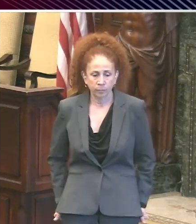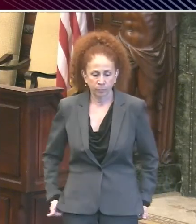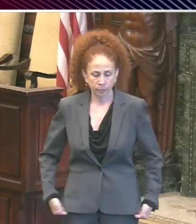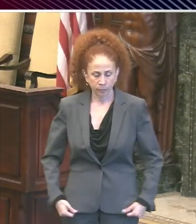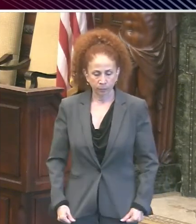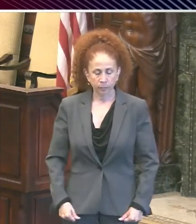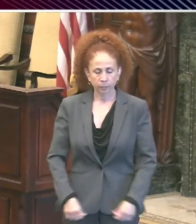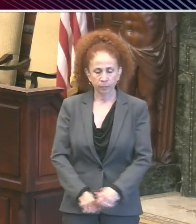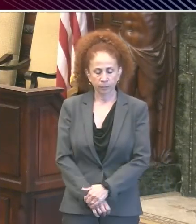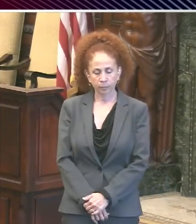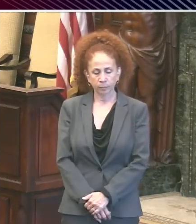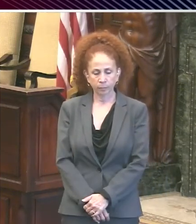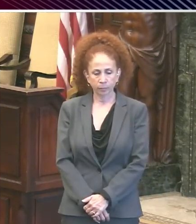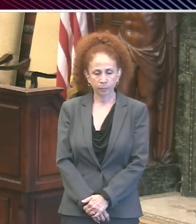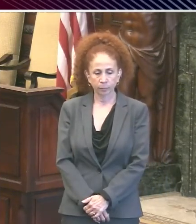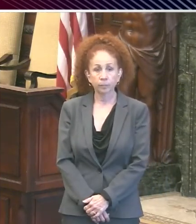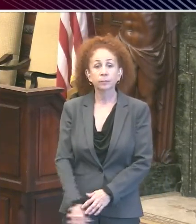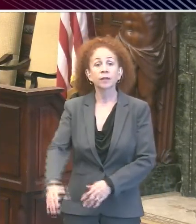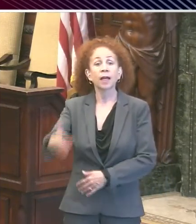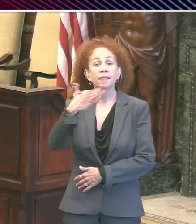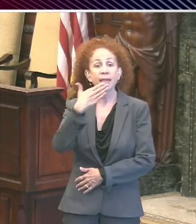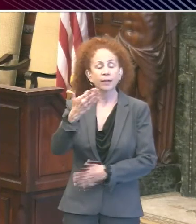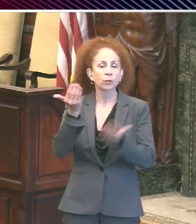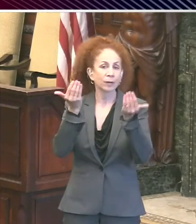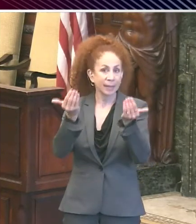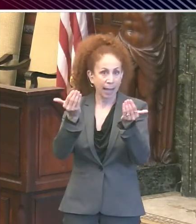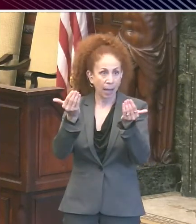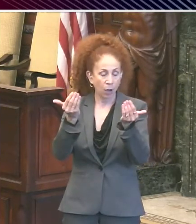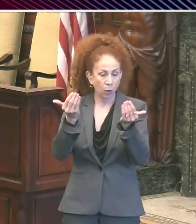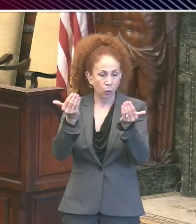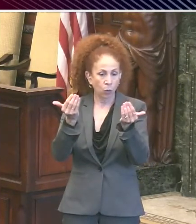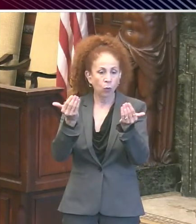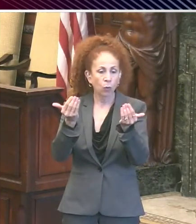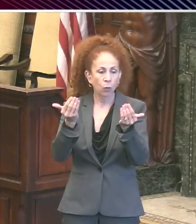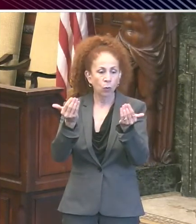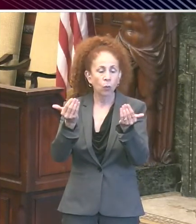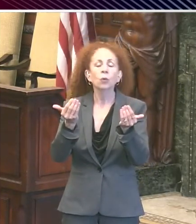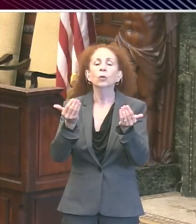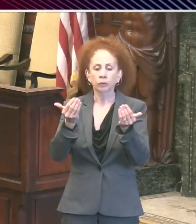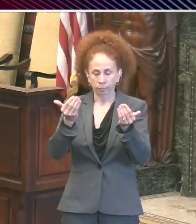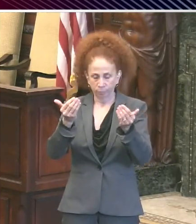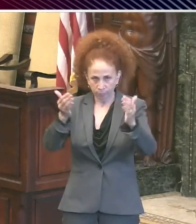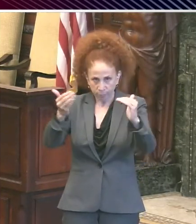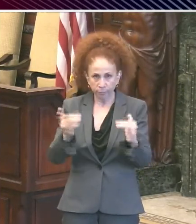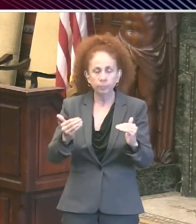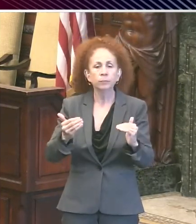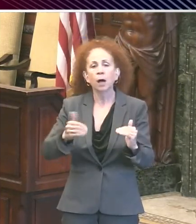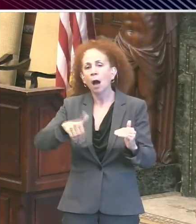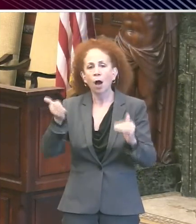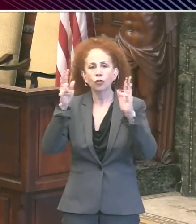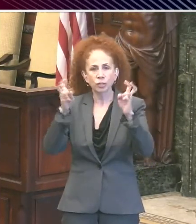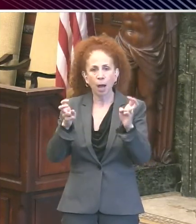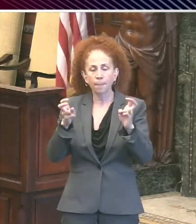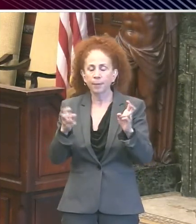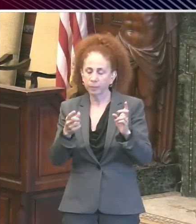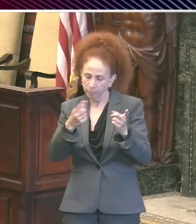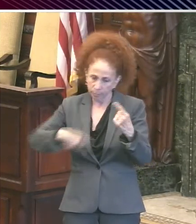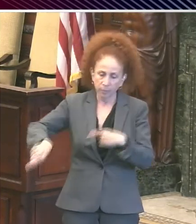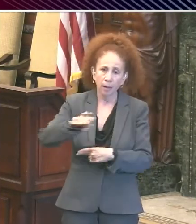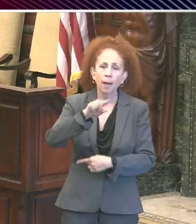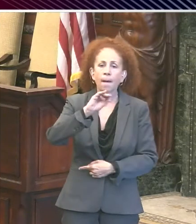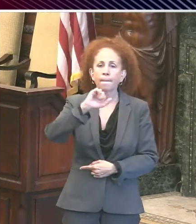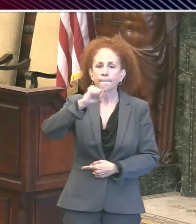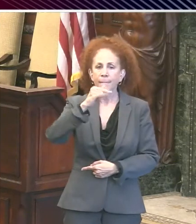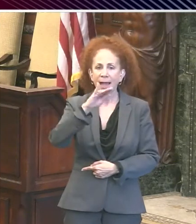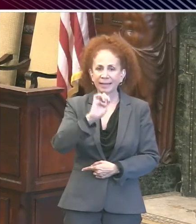Okay, great. Thank you. We are now going to move on to questions of other topics. Back to Maggie Kent of